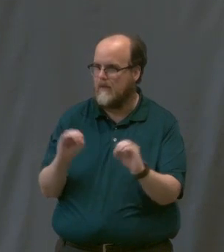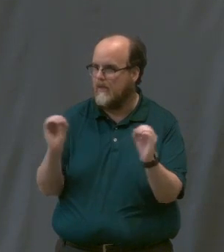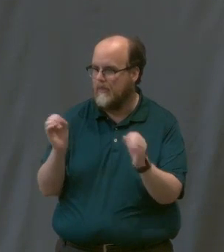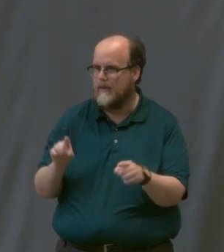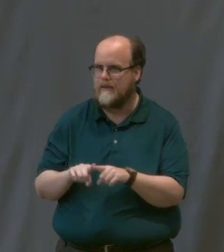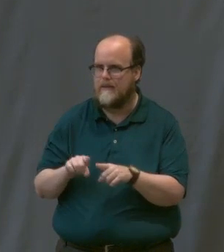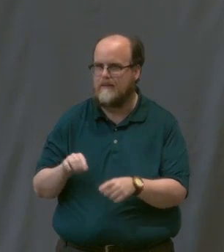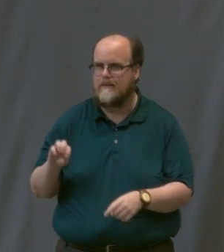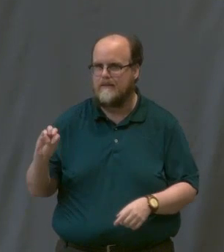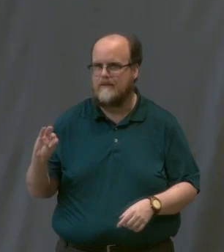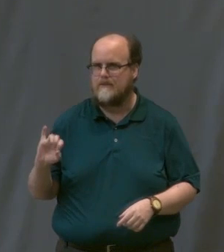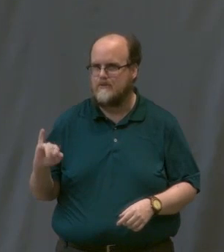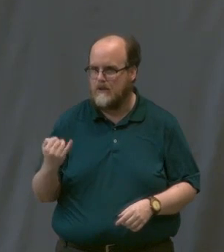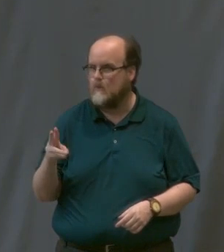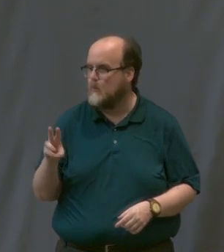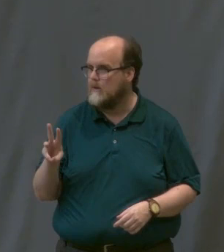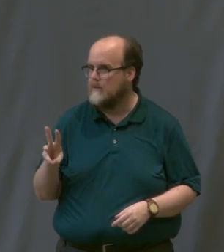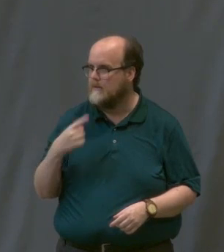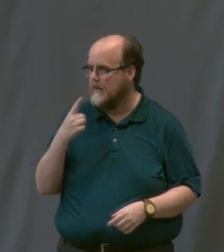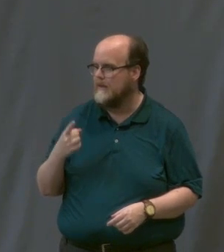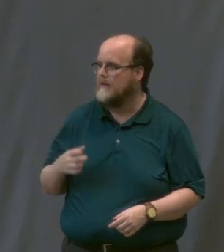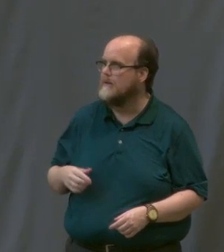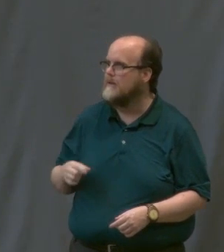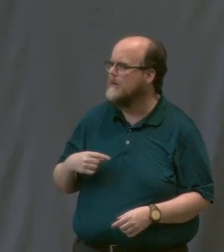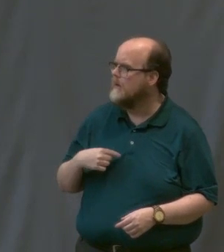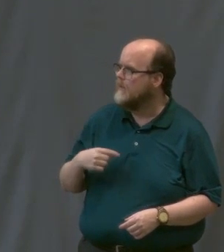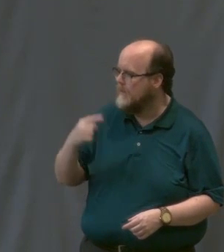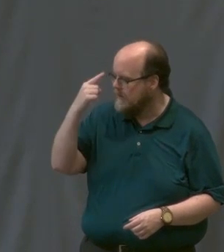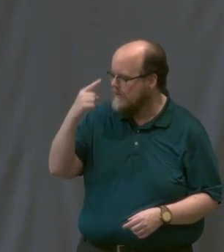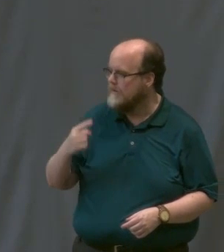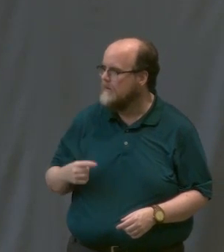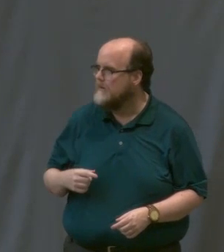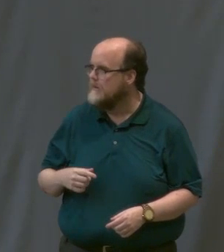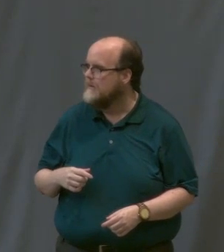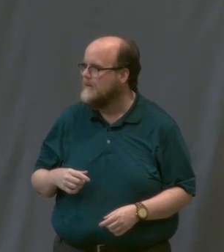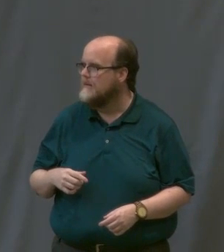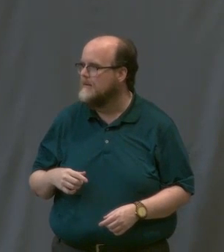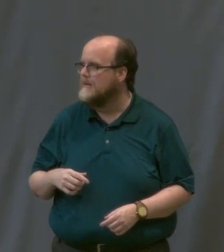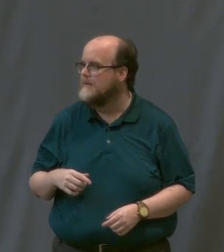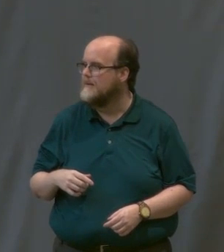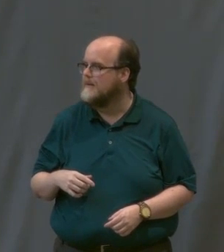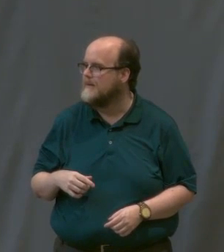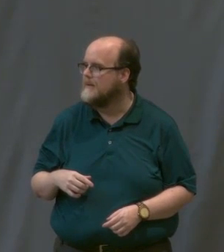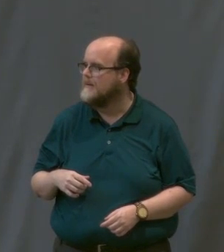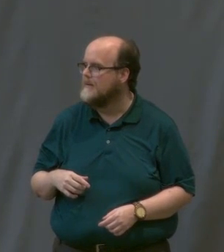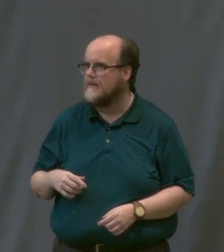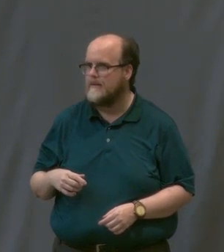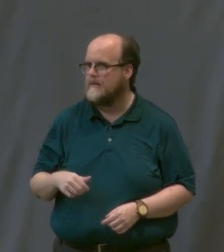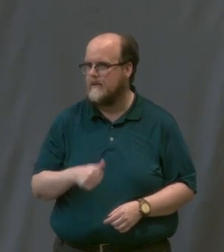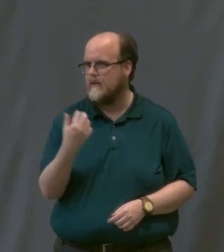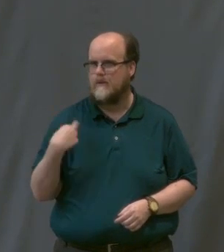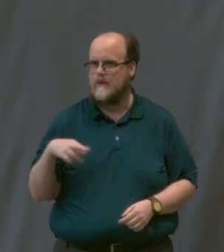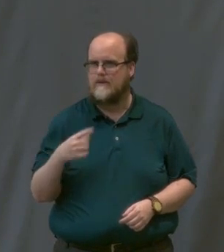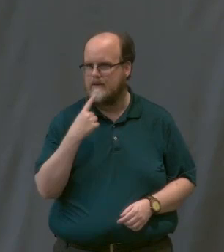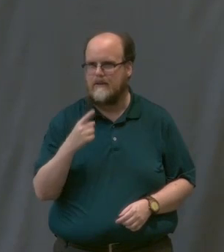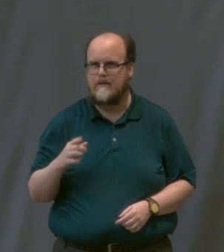the Jehovah's Witnesses teach, and I did a class on this one time. There's another religion that says you